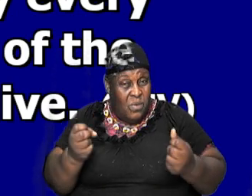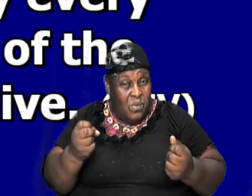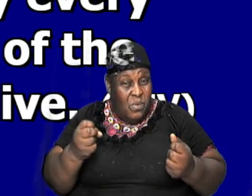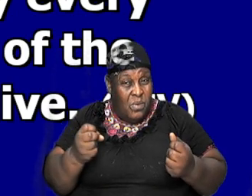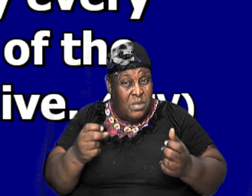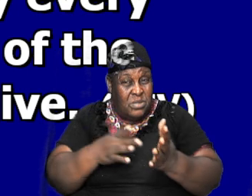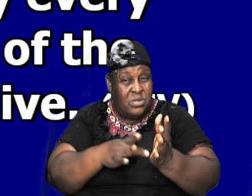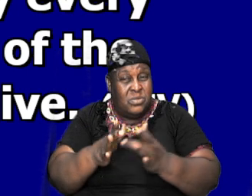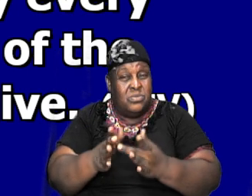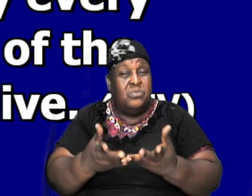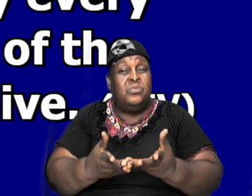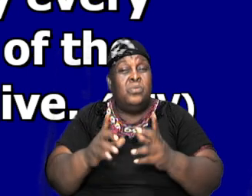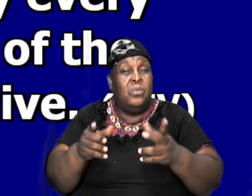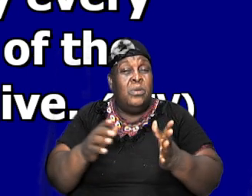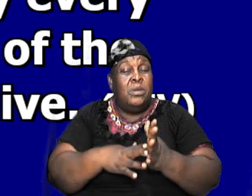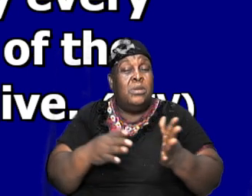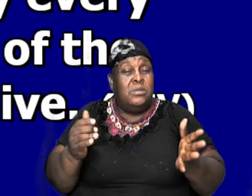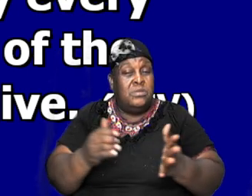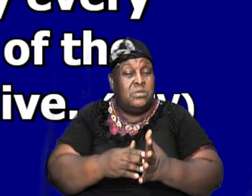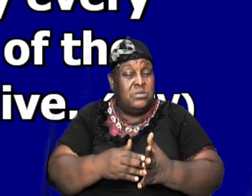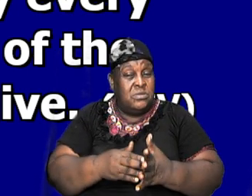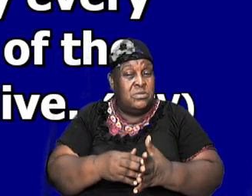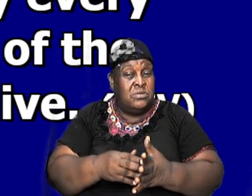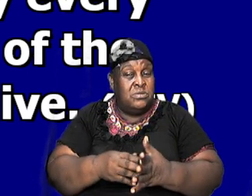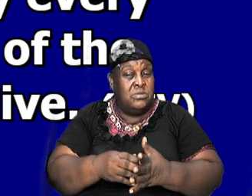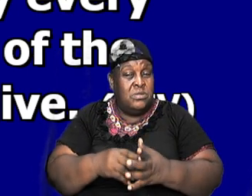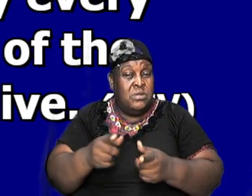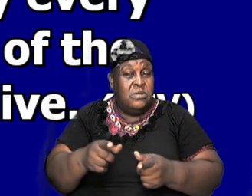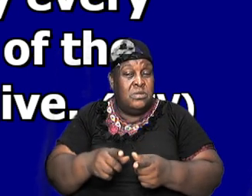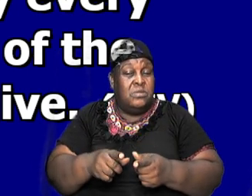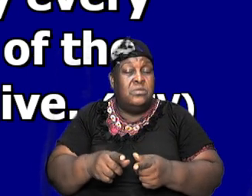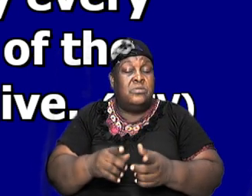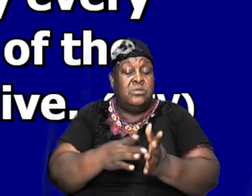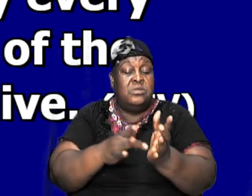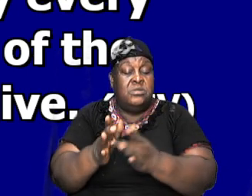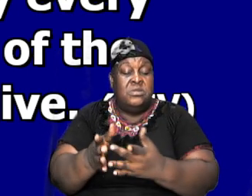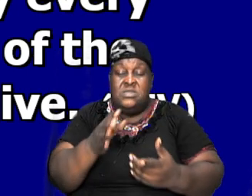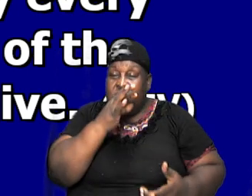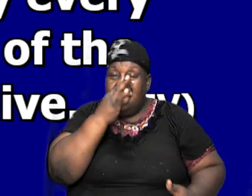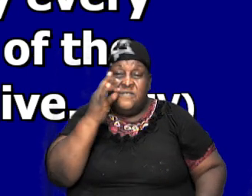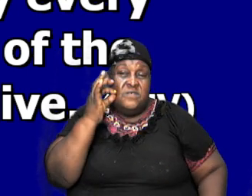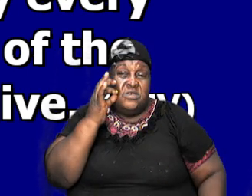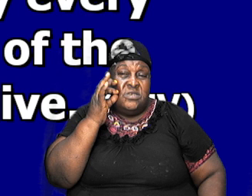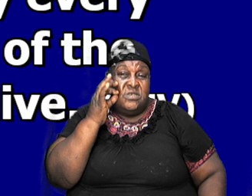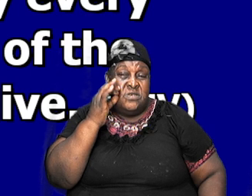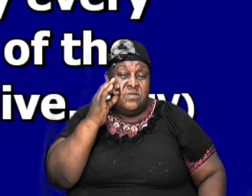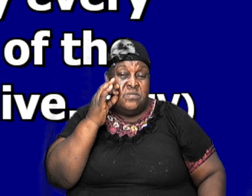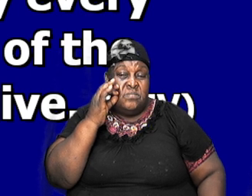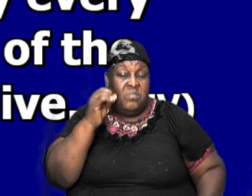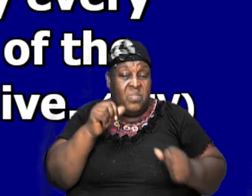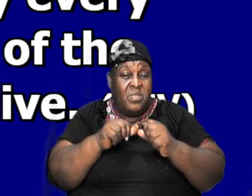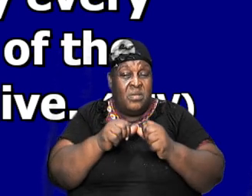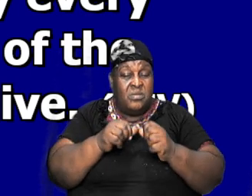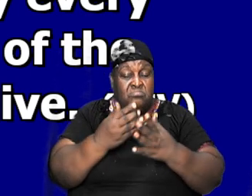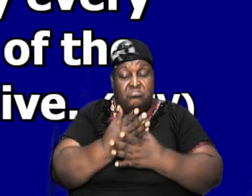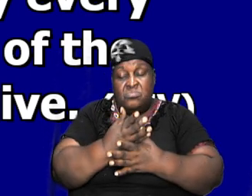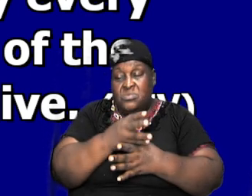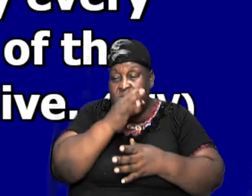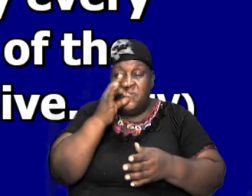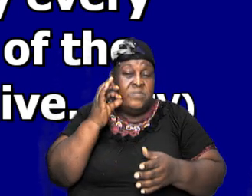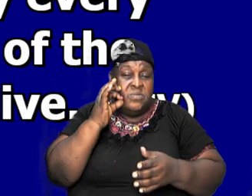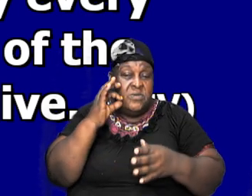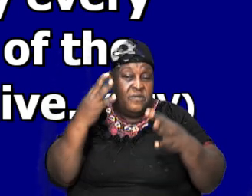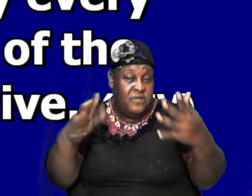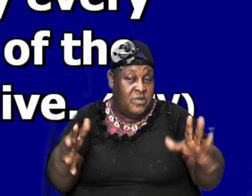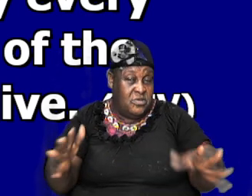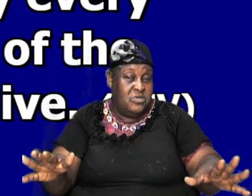we would have to link it back to his fasting and he staying true to the fast and to the very